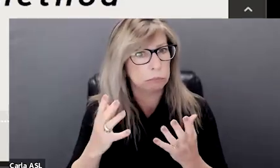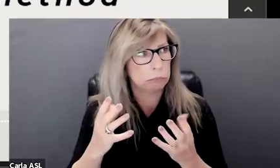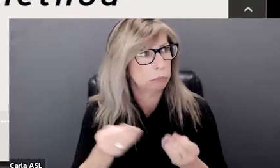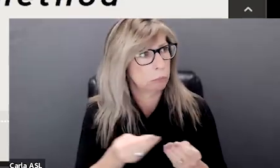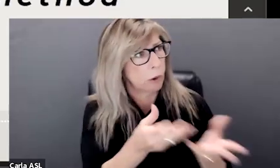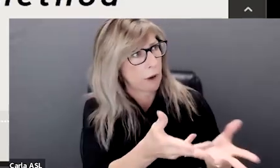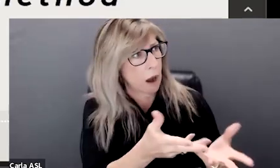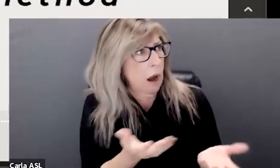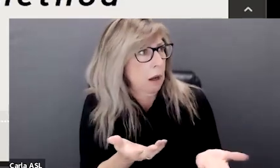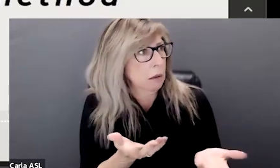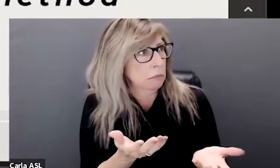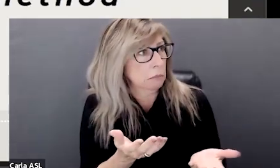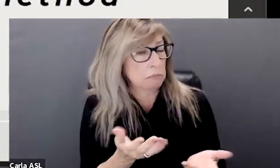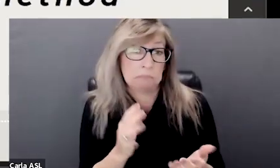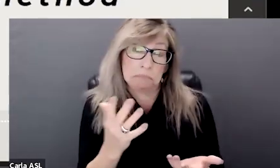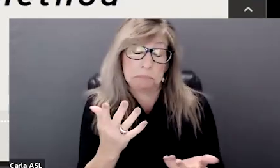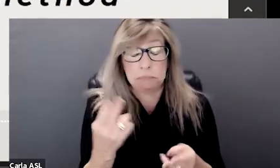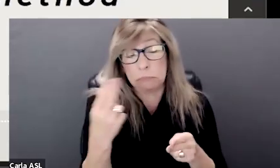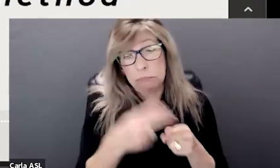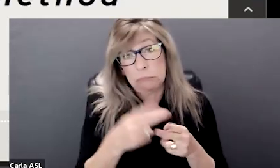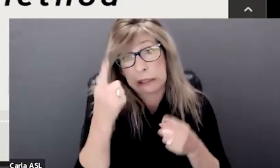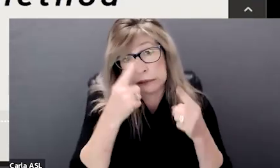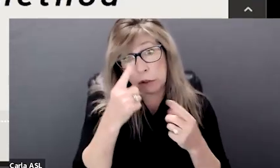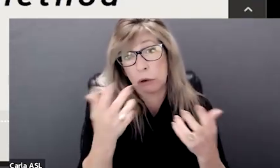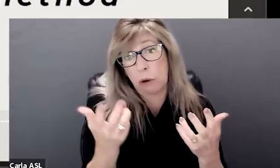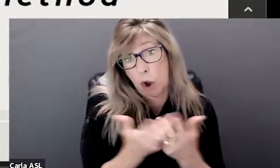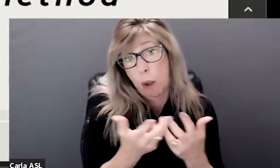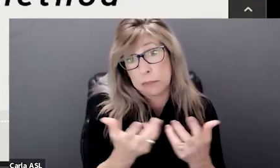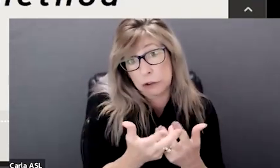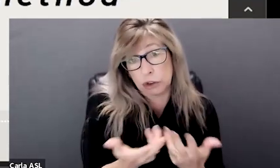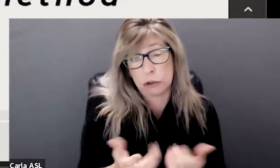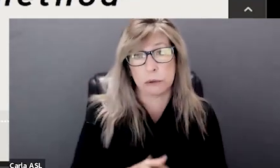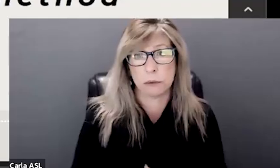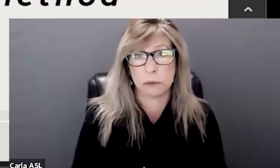accommodation in that particular circumstance?